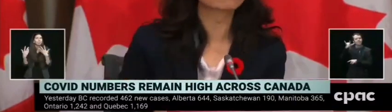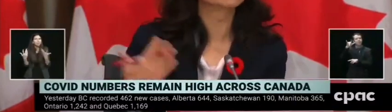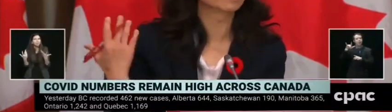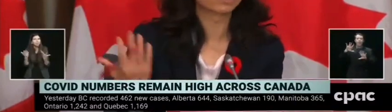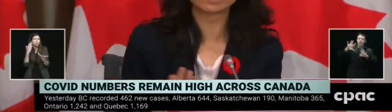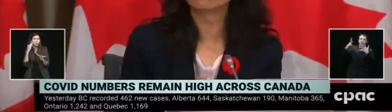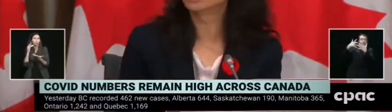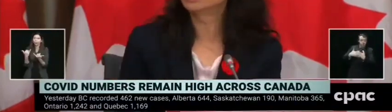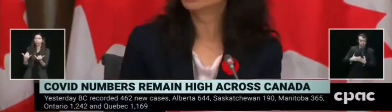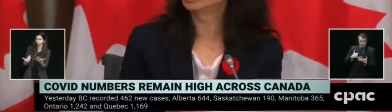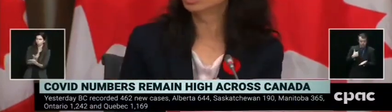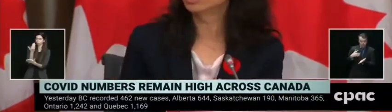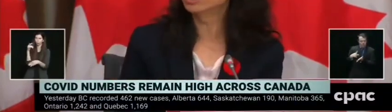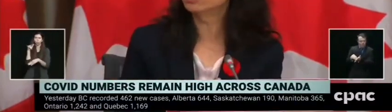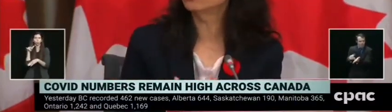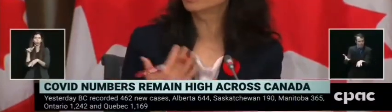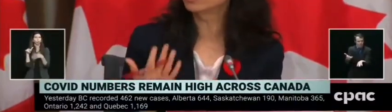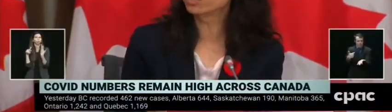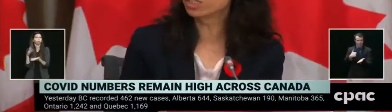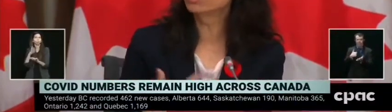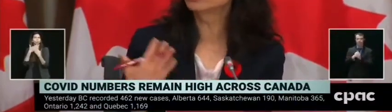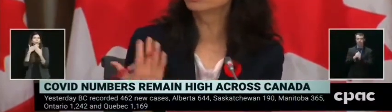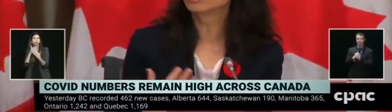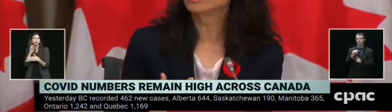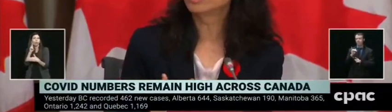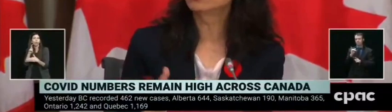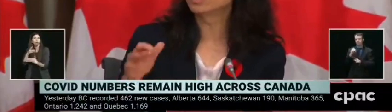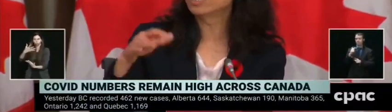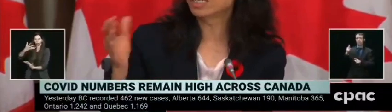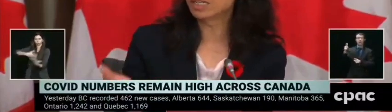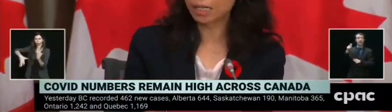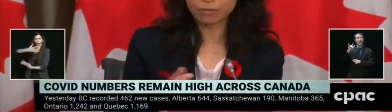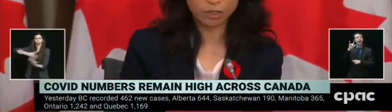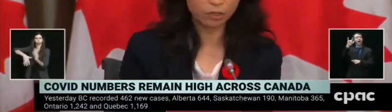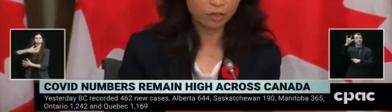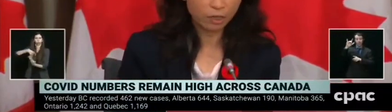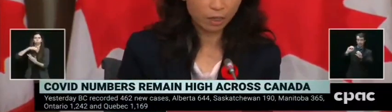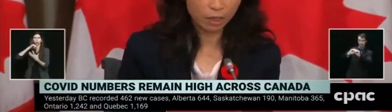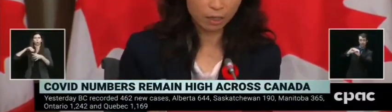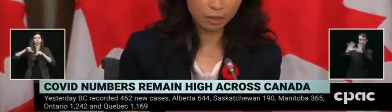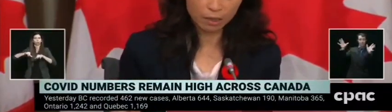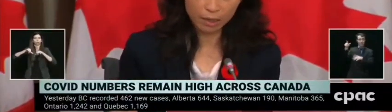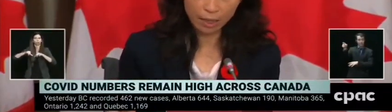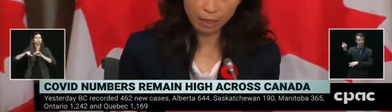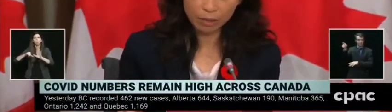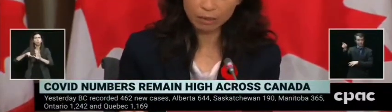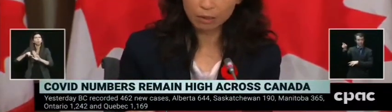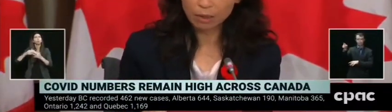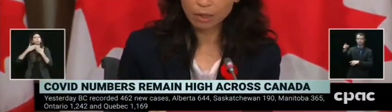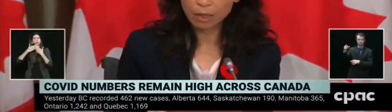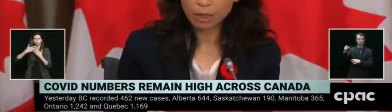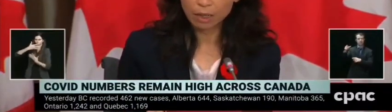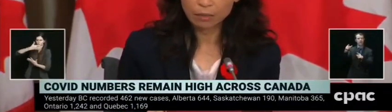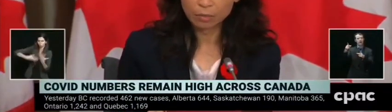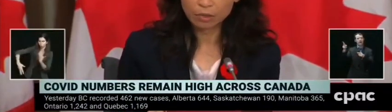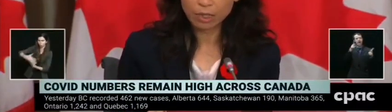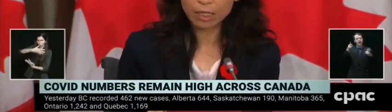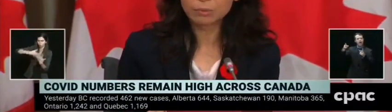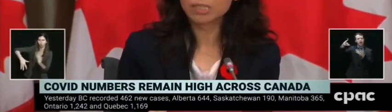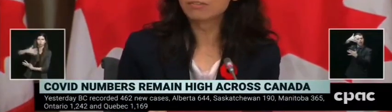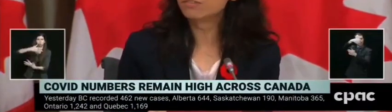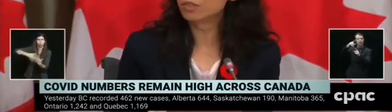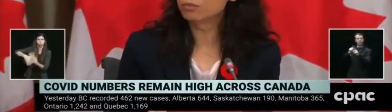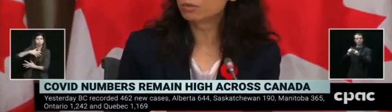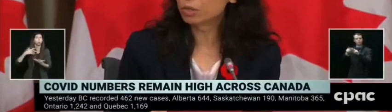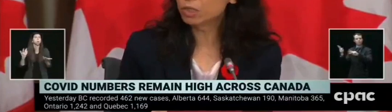modern aircraft is actually really good in terms of air exchanges and the way that the airflow occurs in the cabin. So